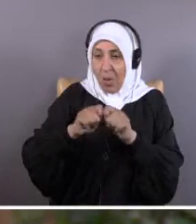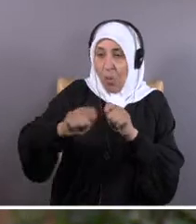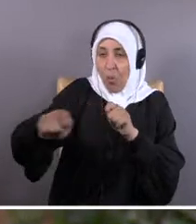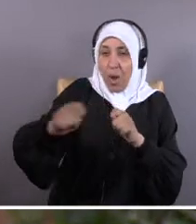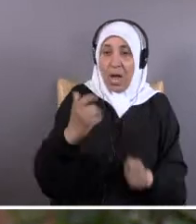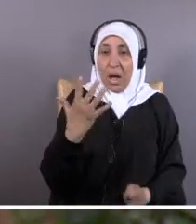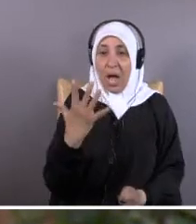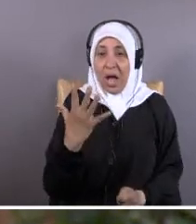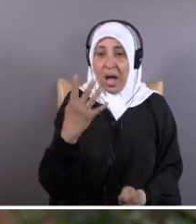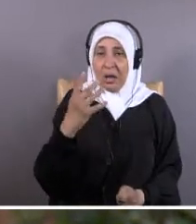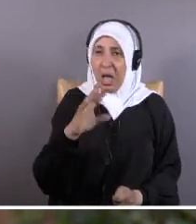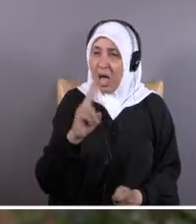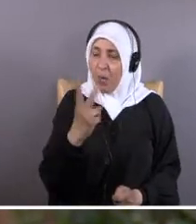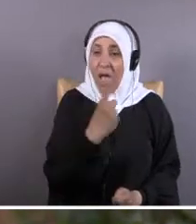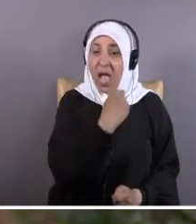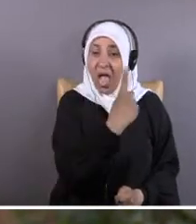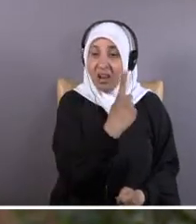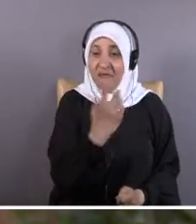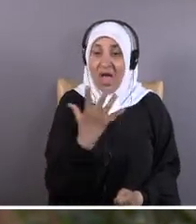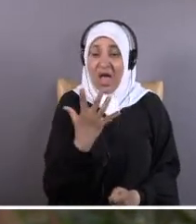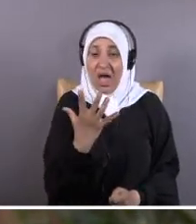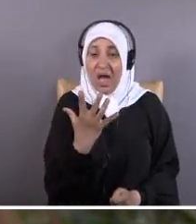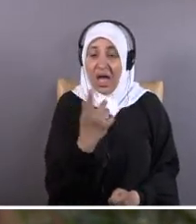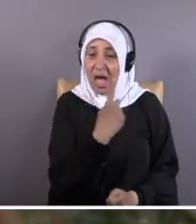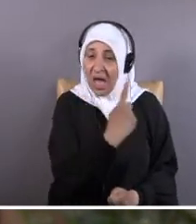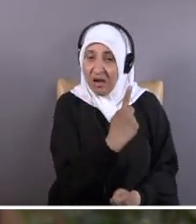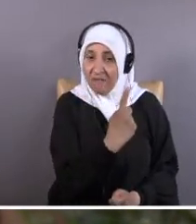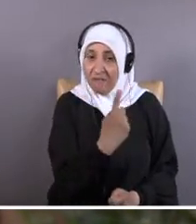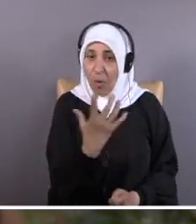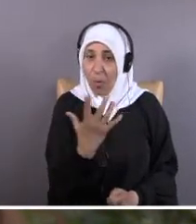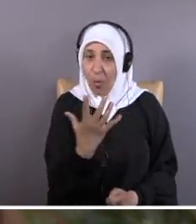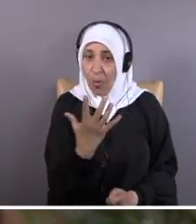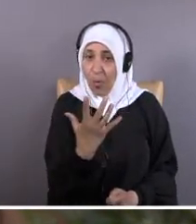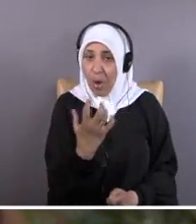and people are dying of cancer